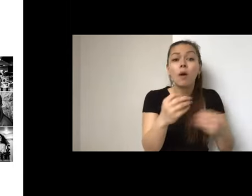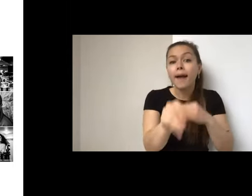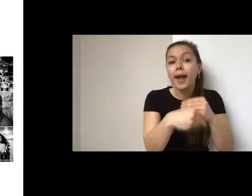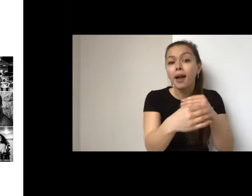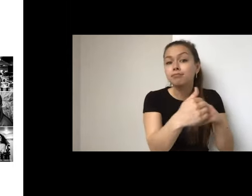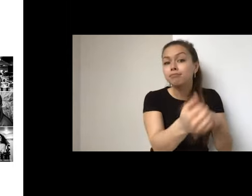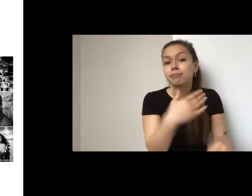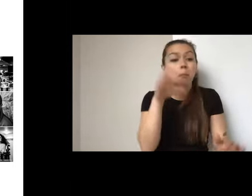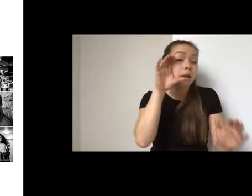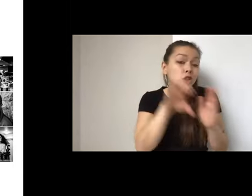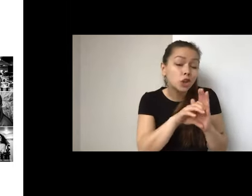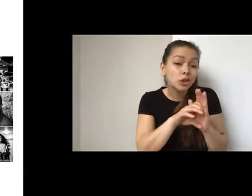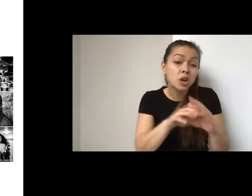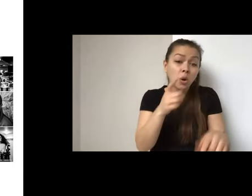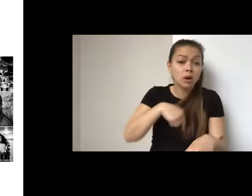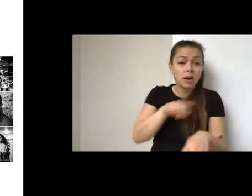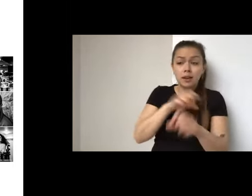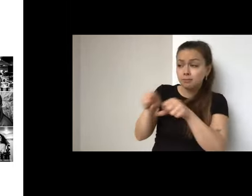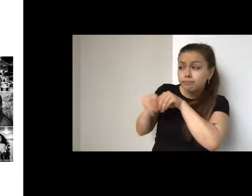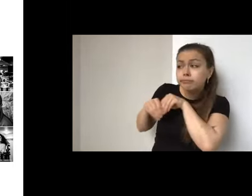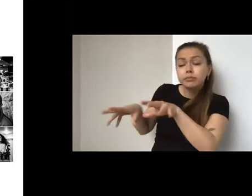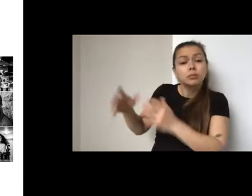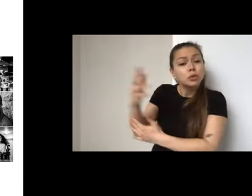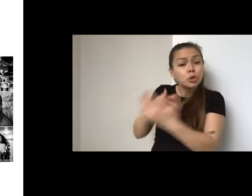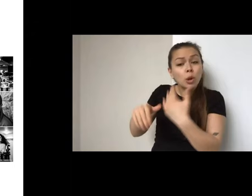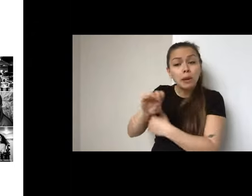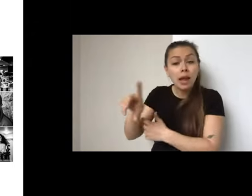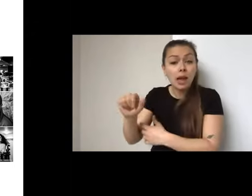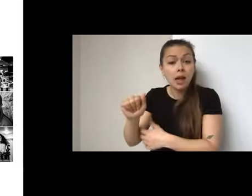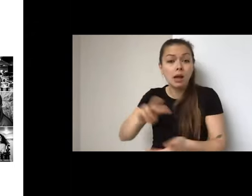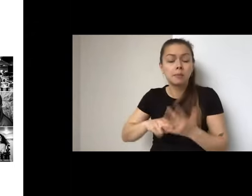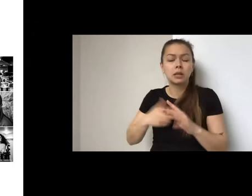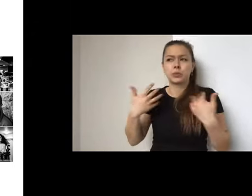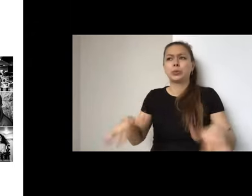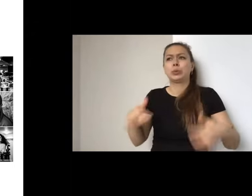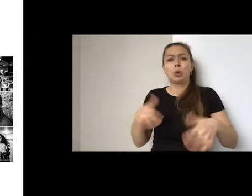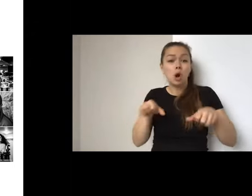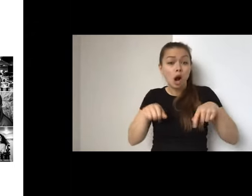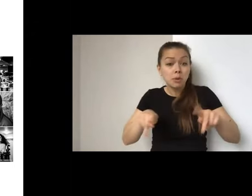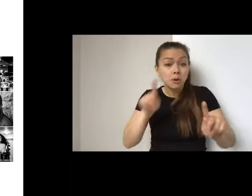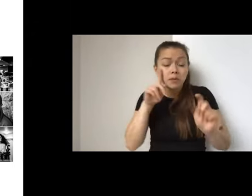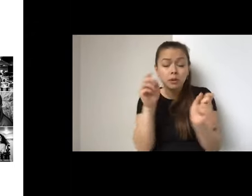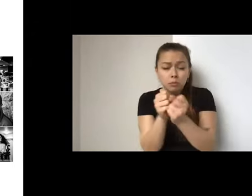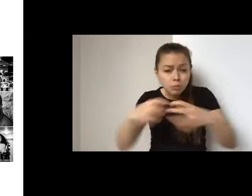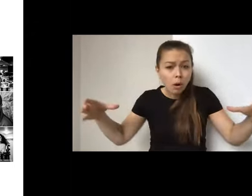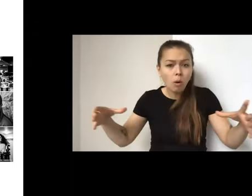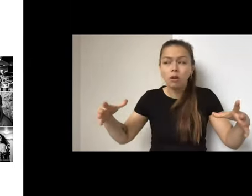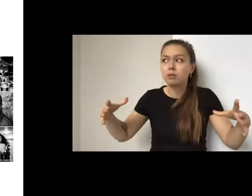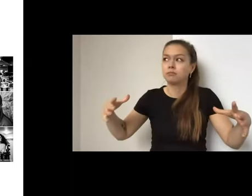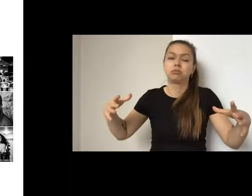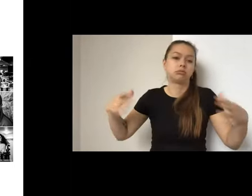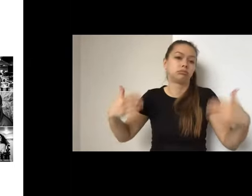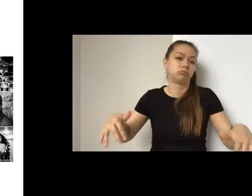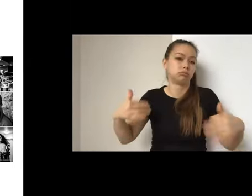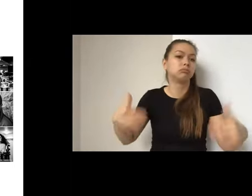can share the stories on social media. So, uh, in terms of the scale of how it allowed us to grow, uh, in terms of a, you know, a digital way where most of our content, I think we are more